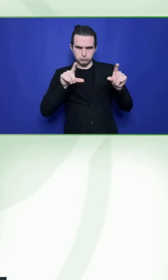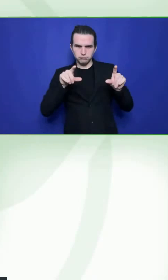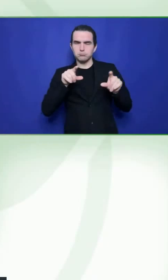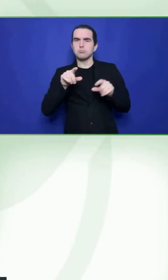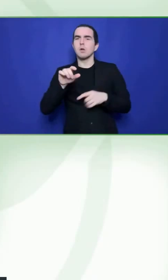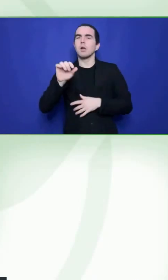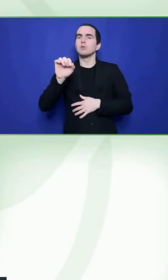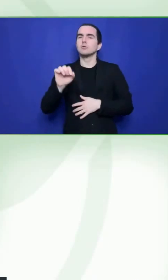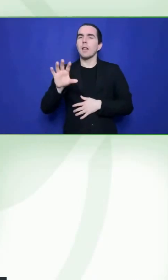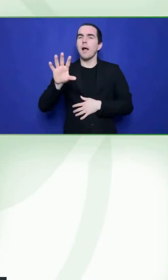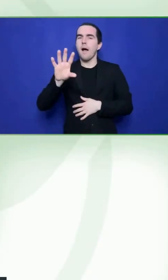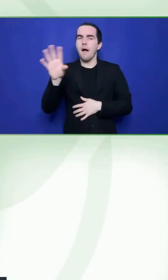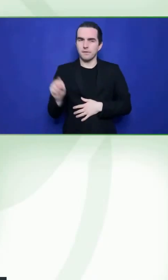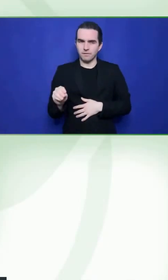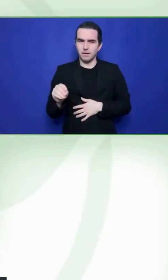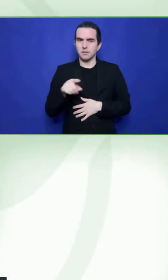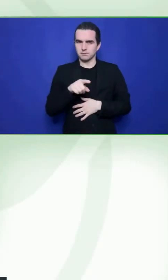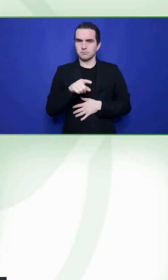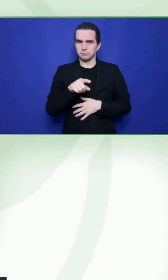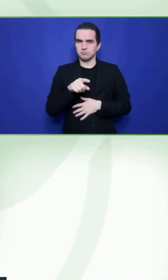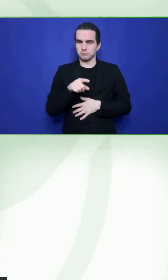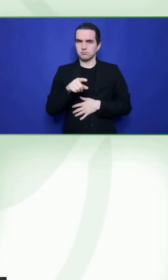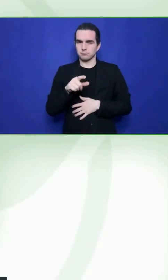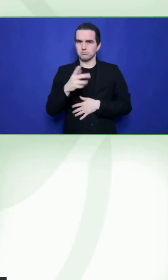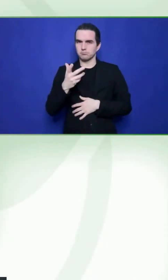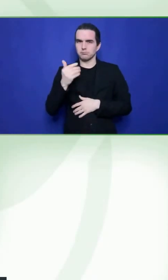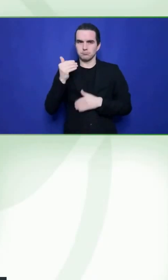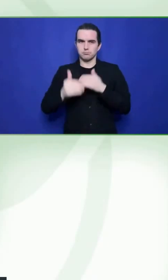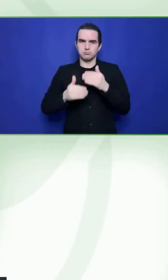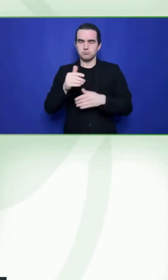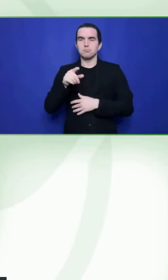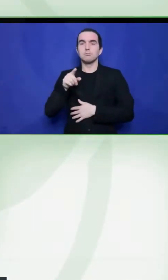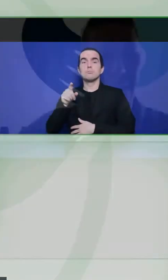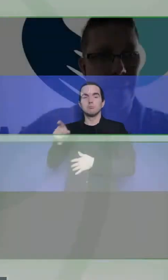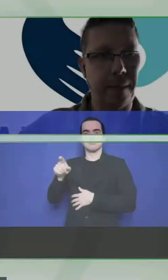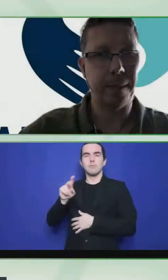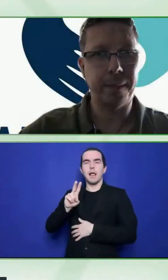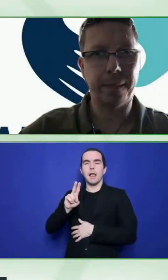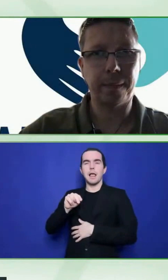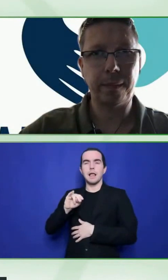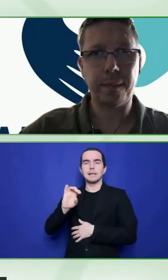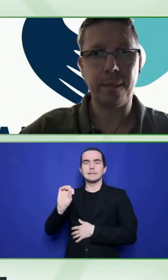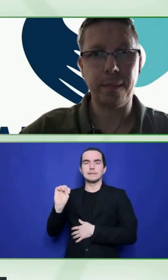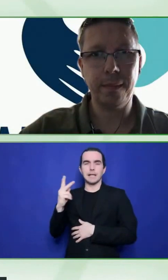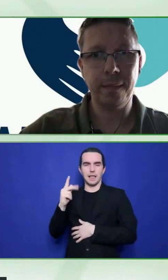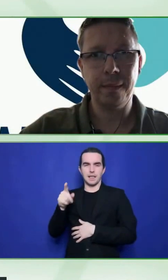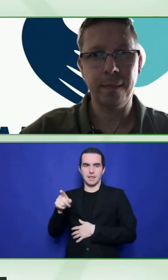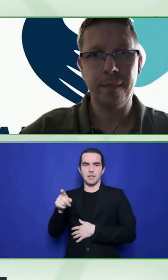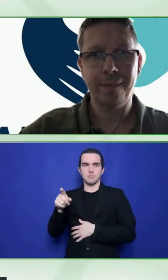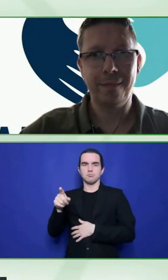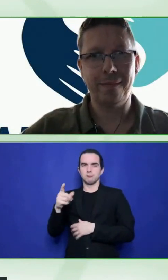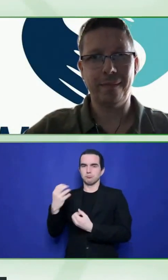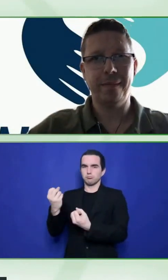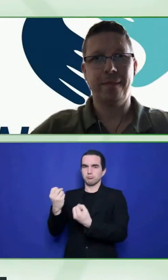solution about translating complicated text. Nick, the stage is yours.